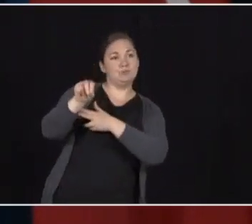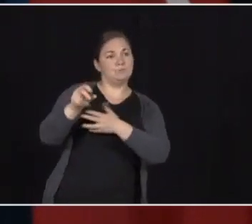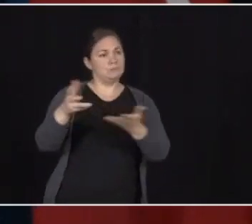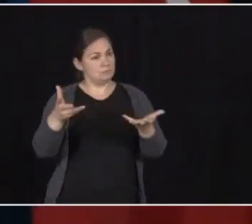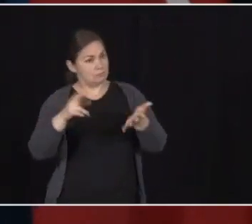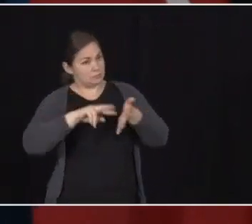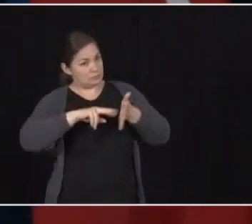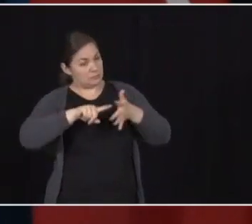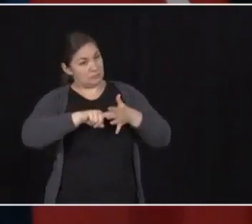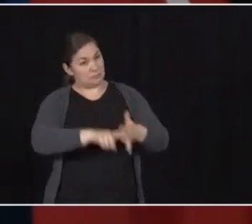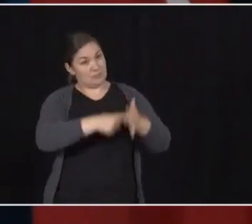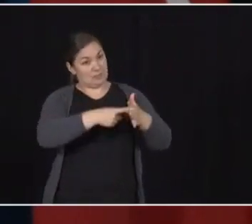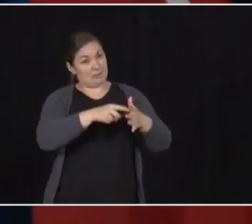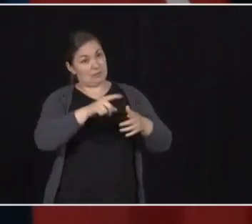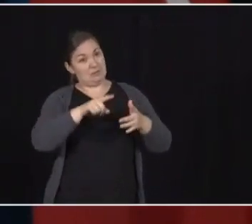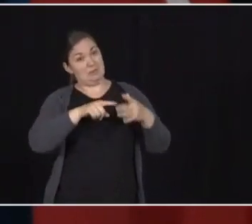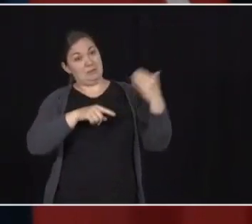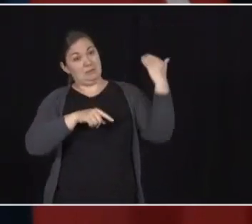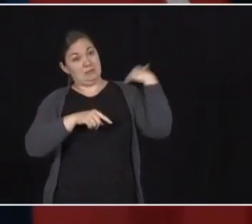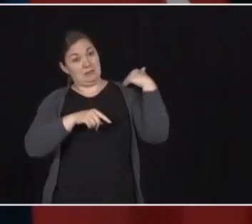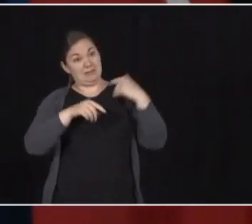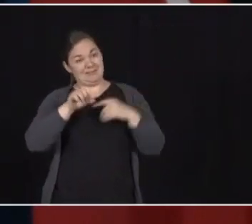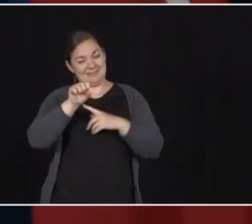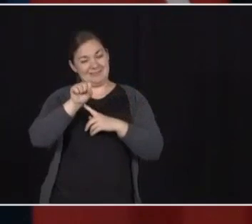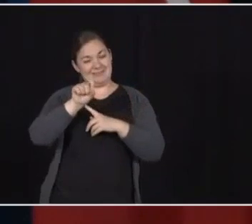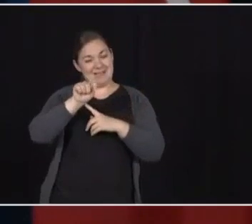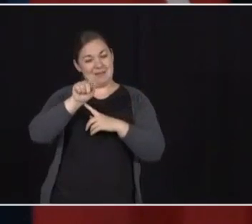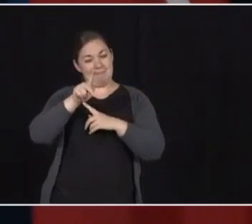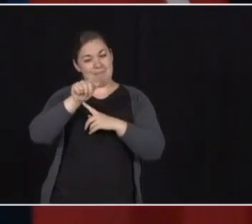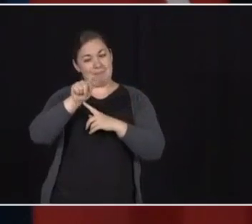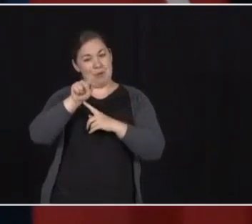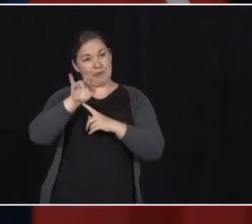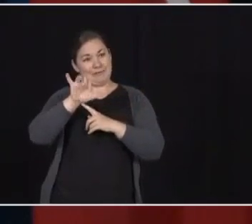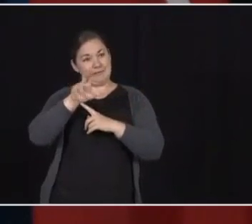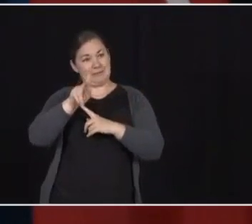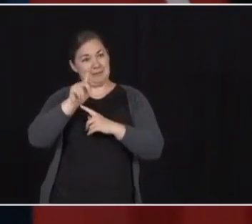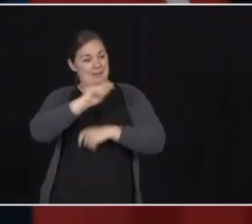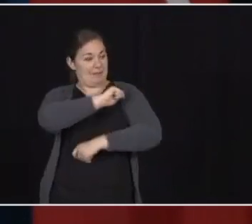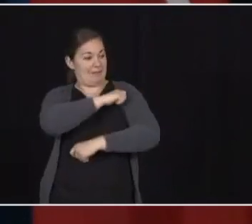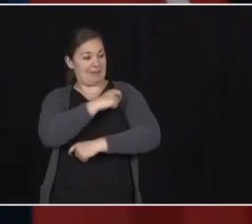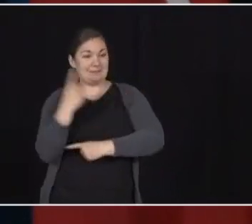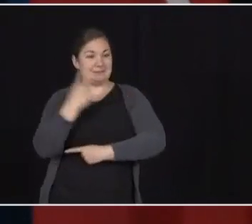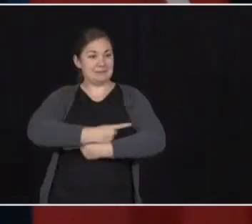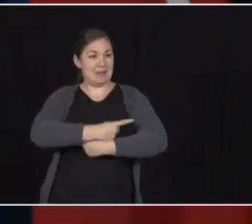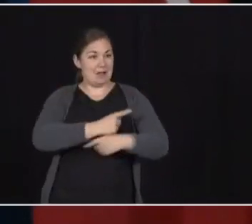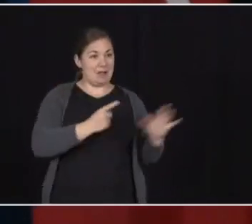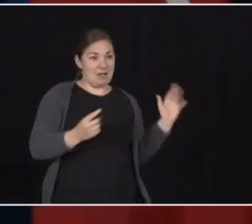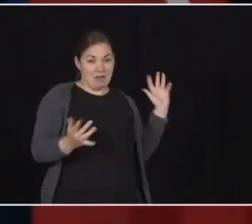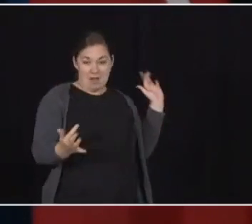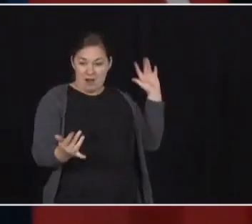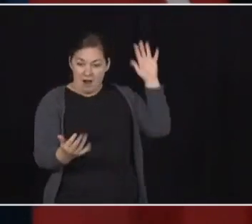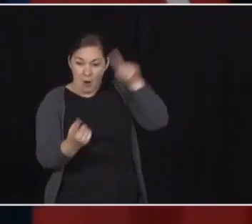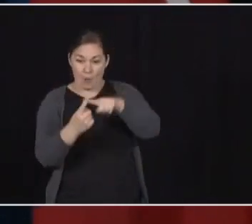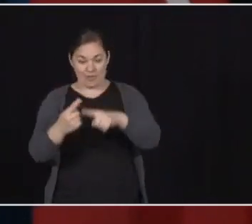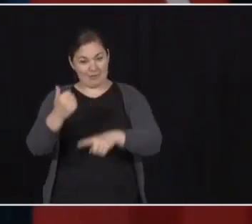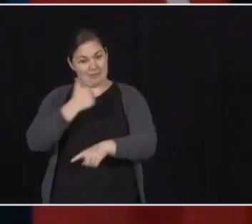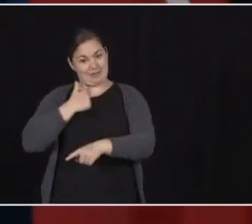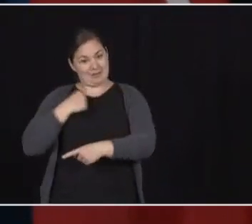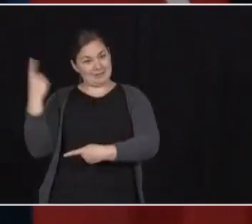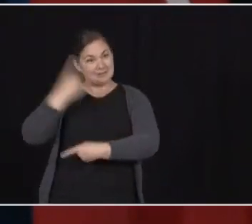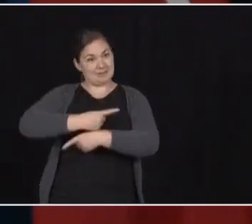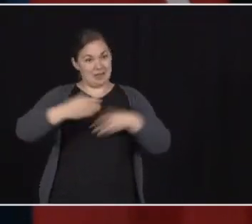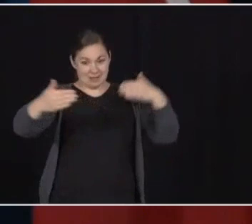to Canada Day. Yeah, it all depends on the situation we're facing. If we're seeing that everything's moving in the right direction, numbers are going